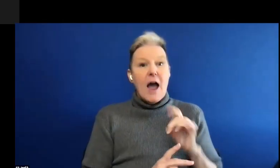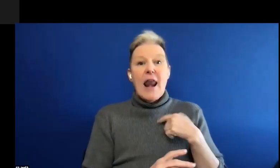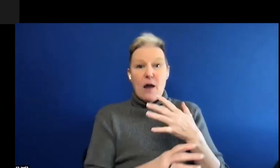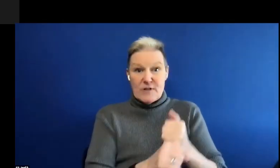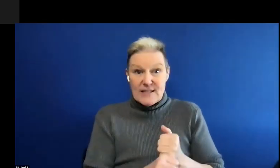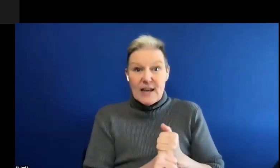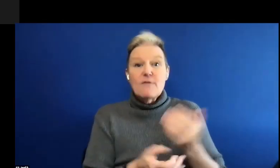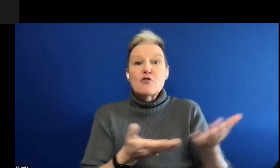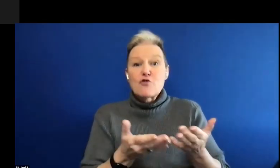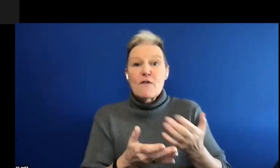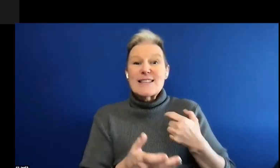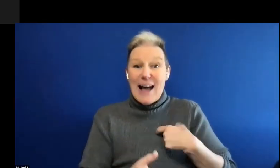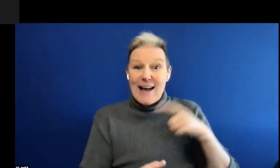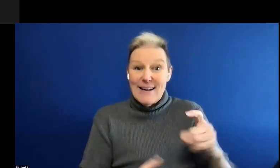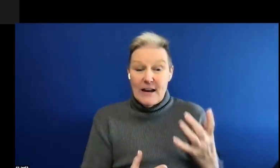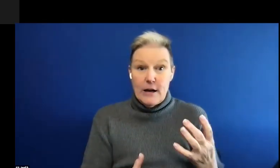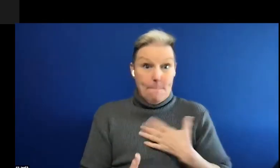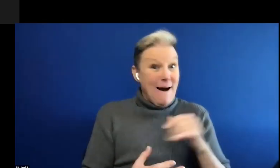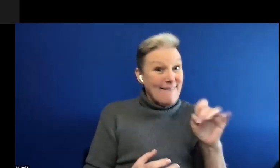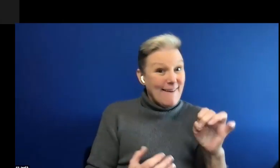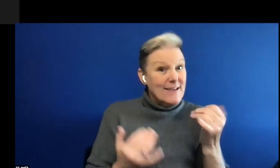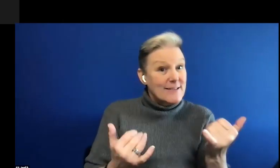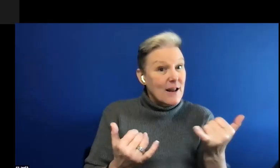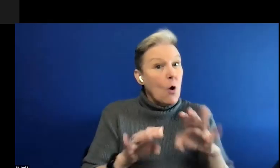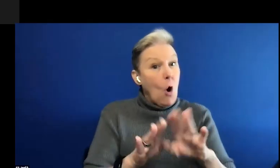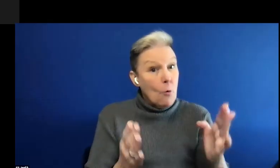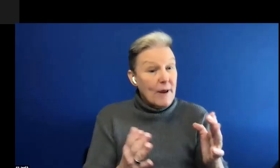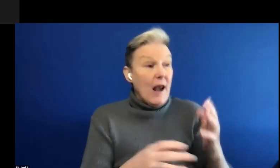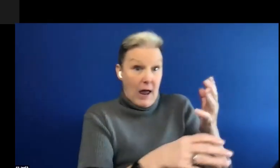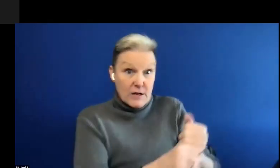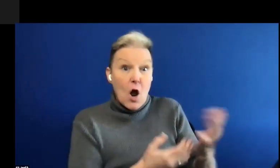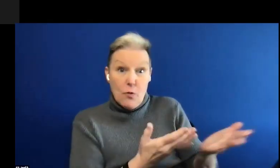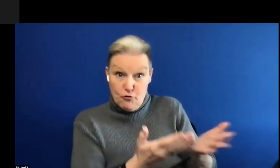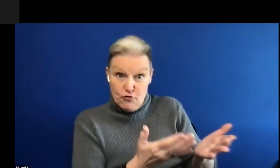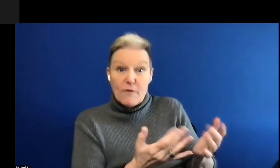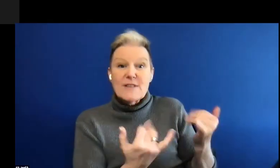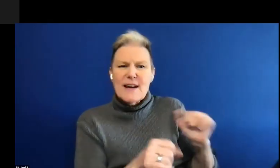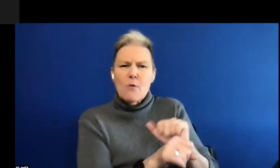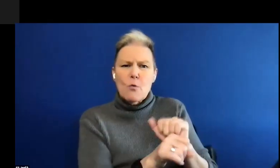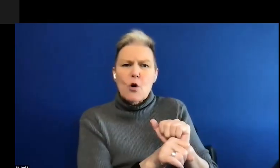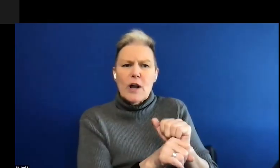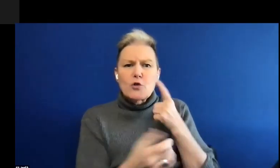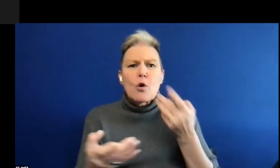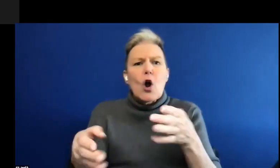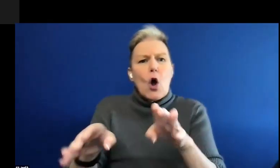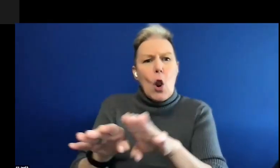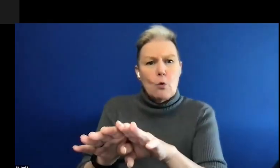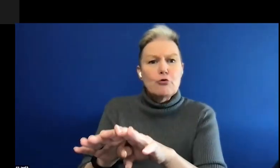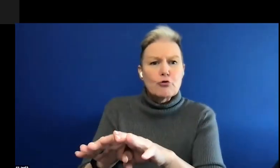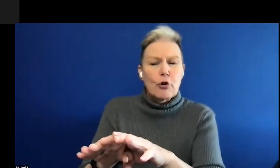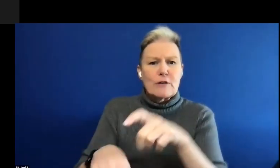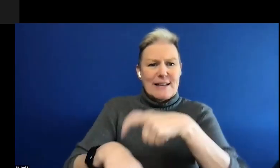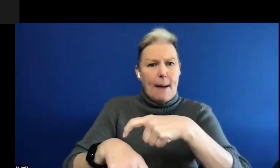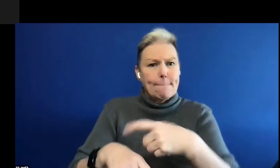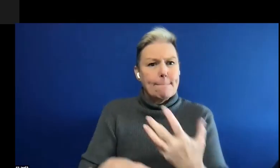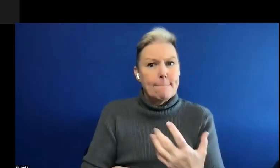needed. And my case is still currently open. I got the service I needed, and we're working towards the closure time